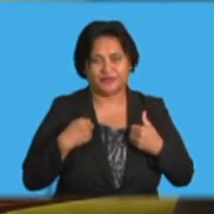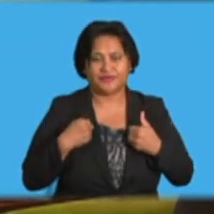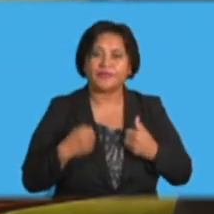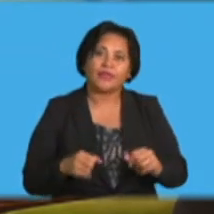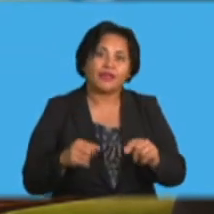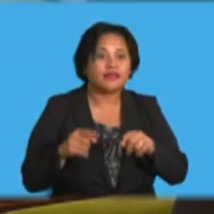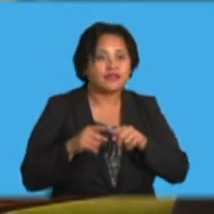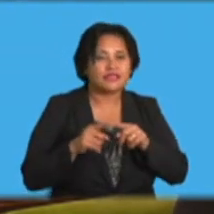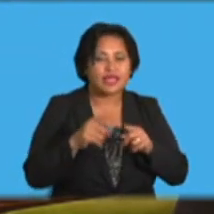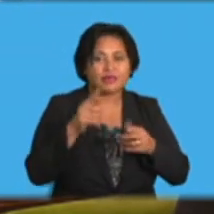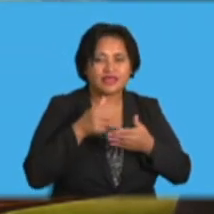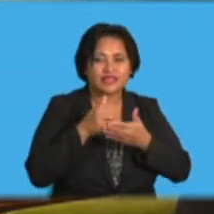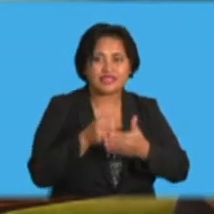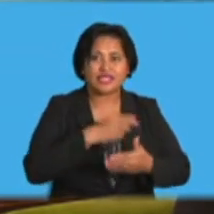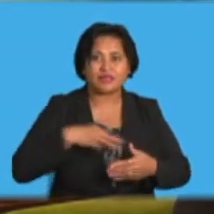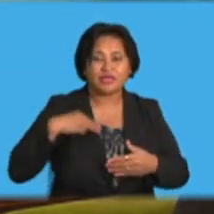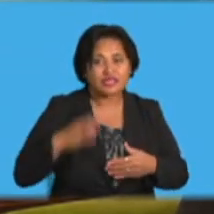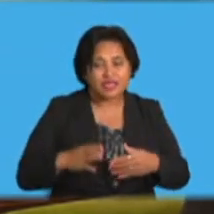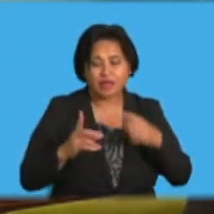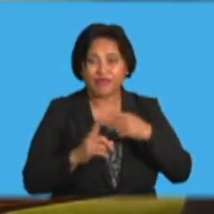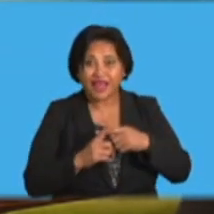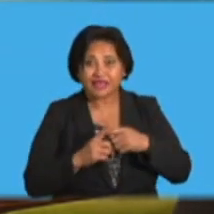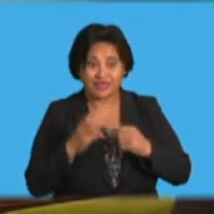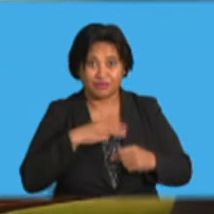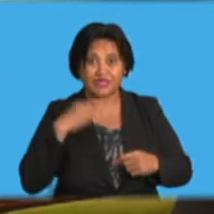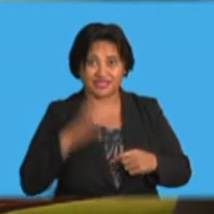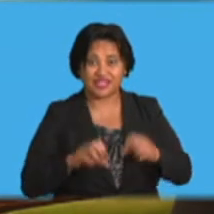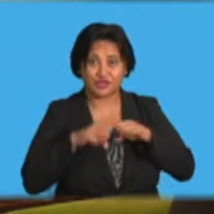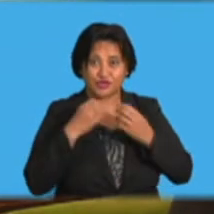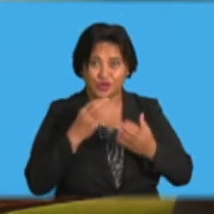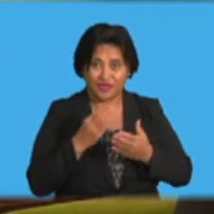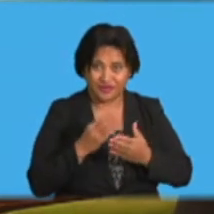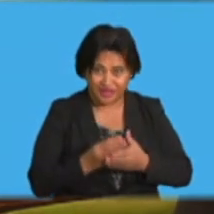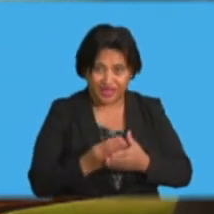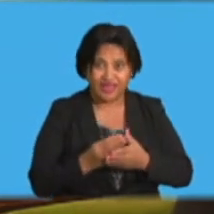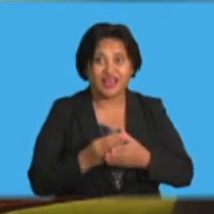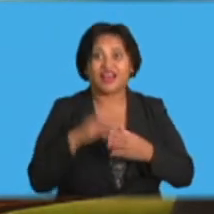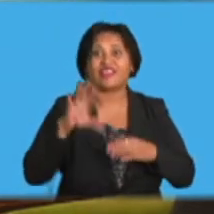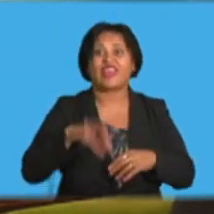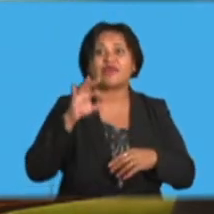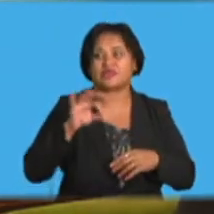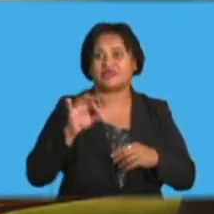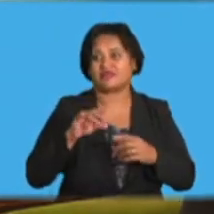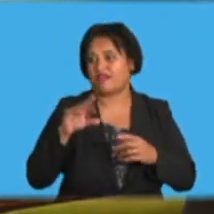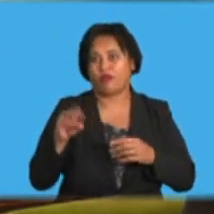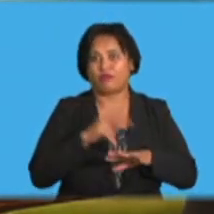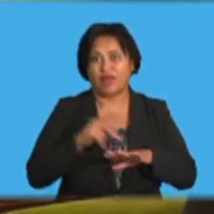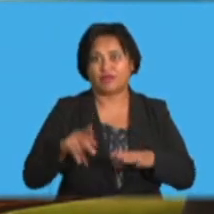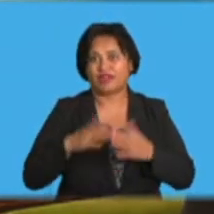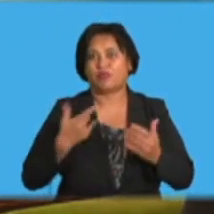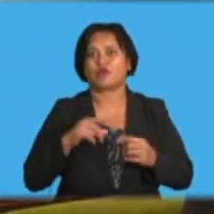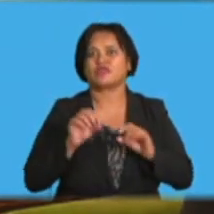Assistant Minister Vian Pillay and Minister Vuniwanga, the reason why they're absent from Parliament is because they're actually out in the field to ensure that